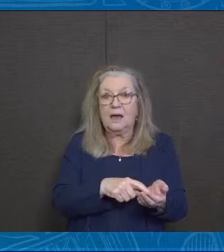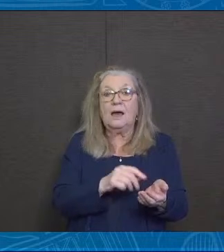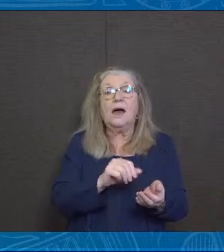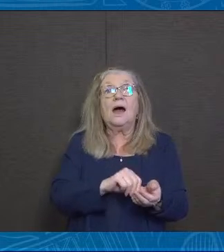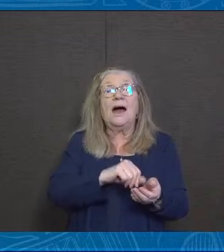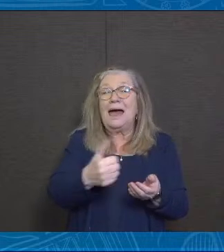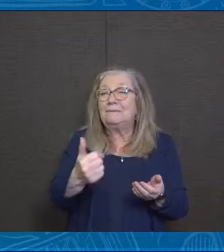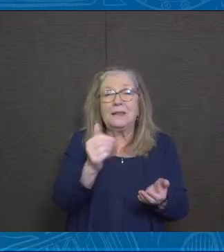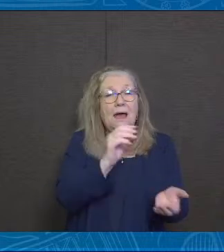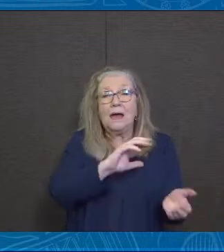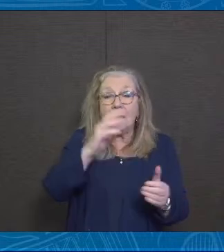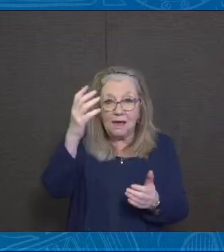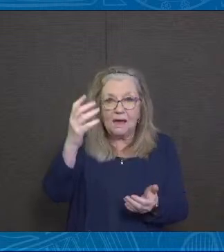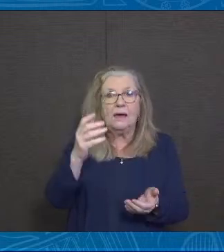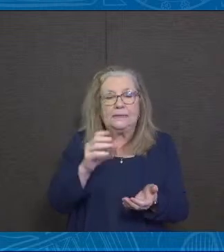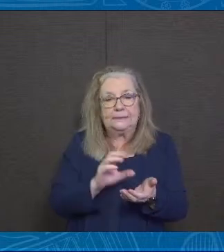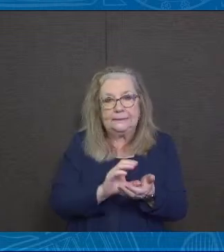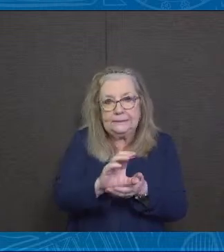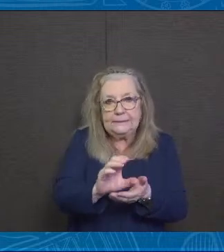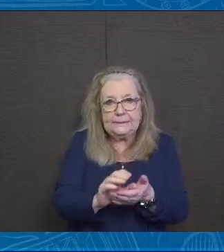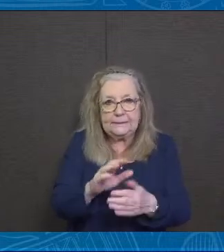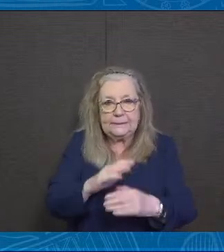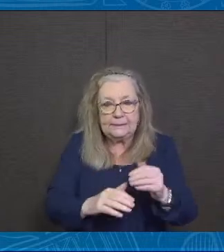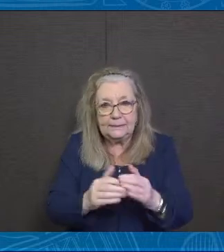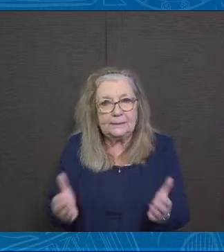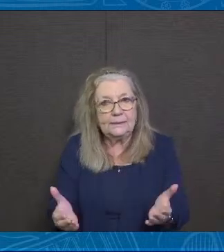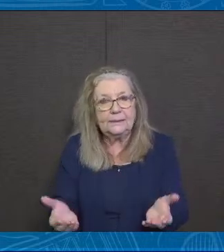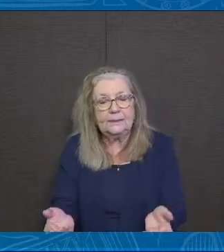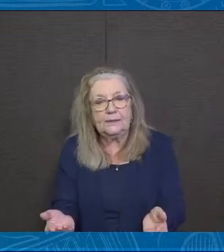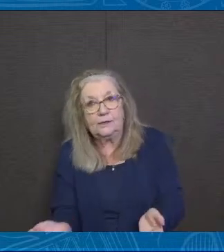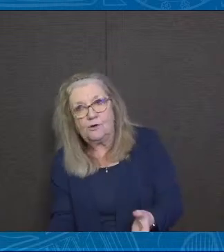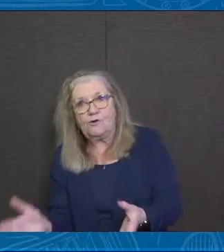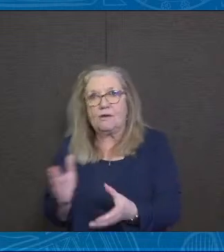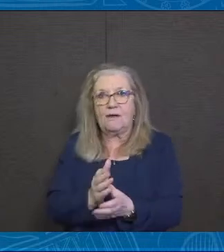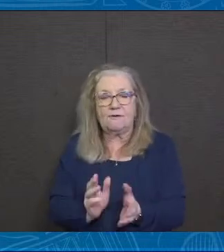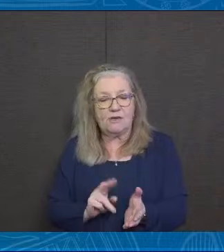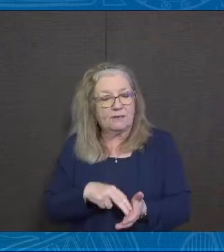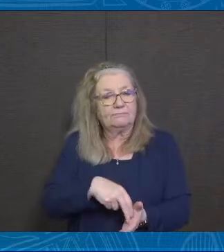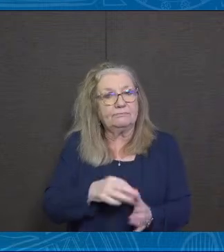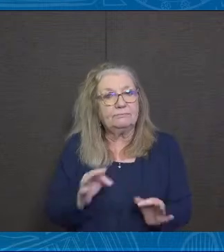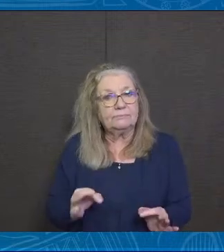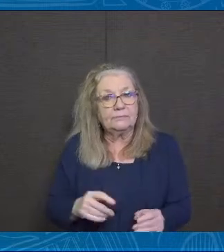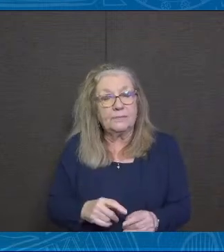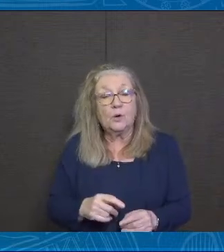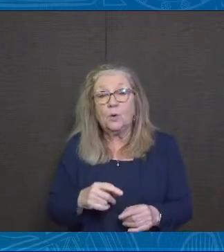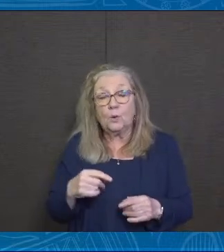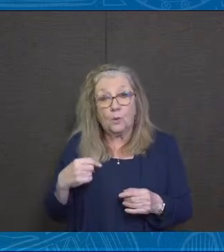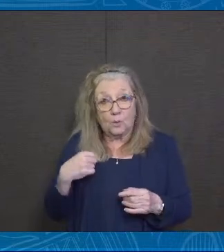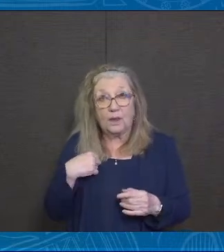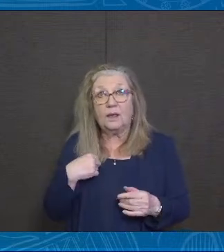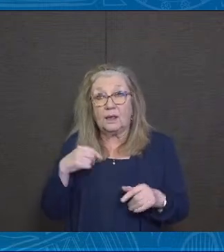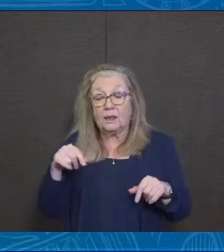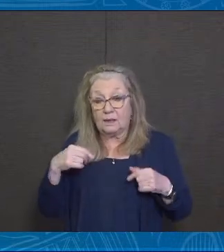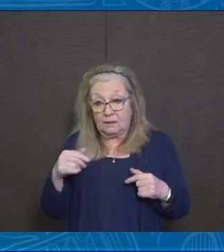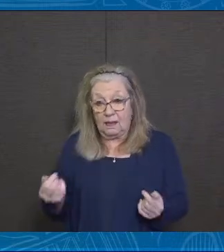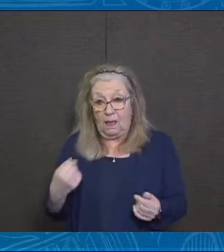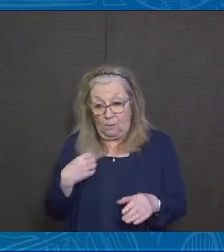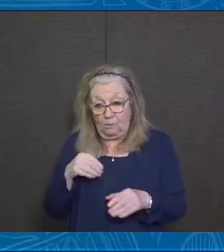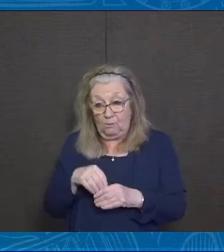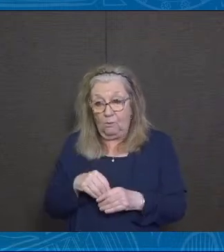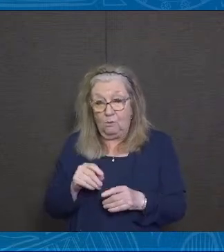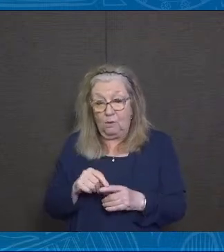efforts. Fifth, we are investing heavily in climate adaptation and disaster resilience in our project.